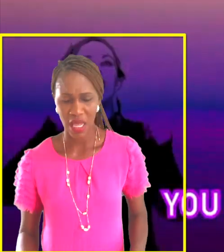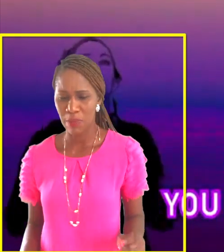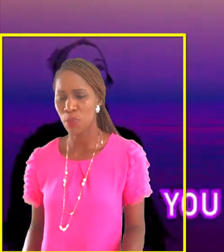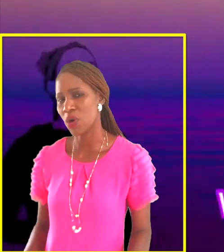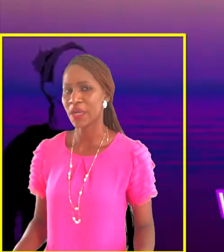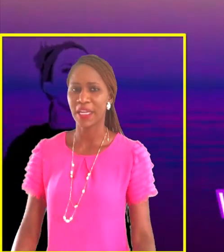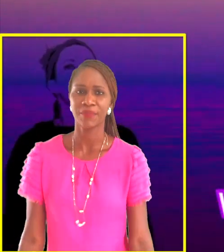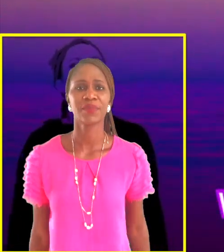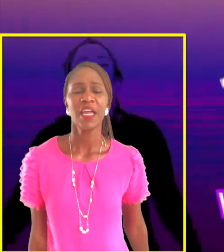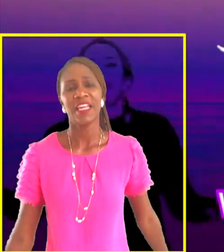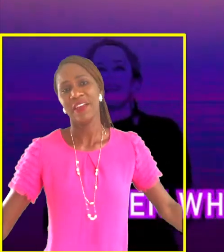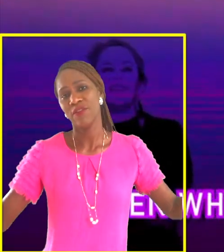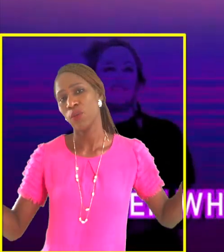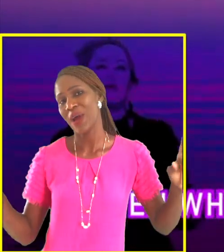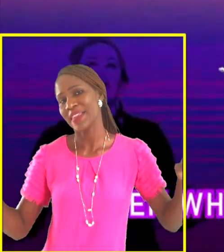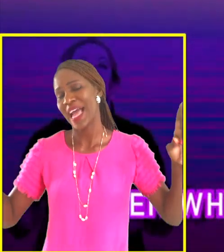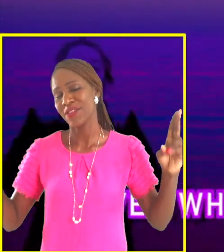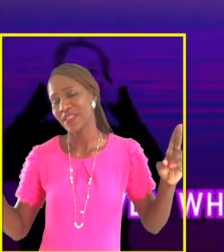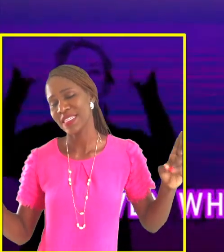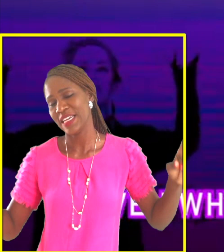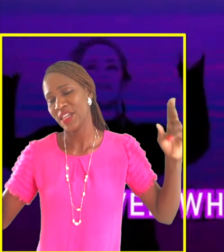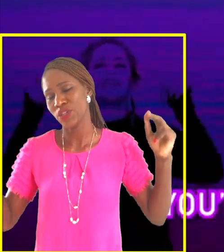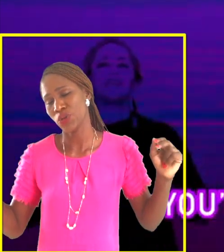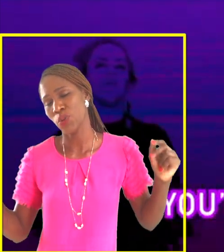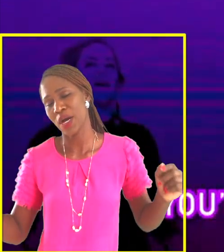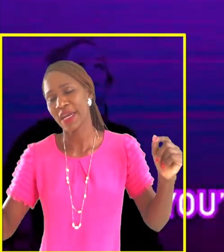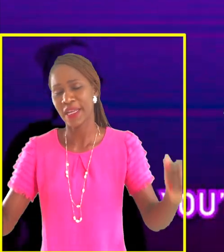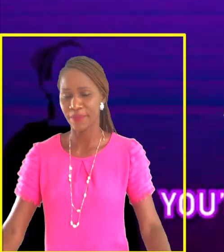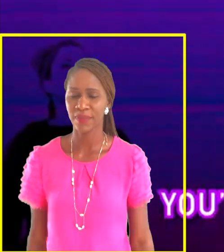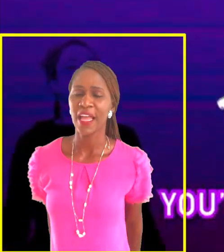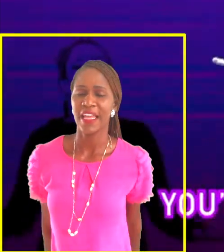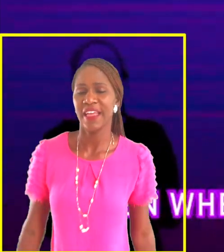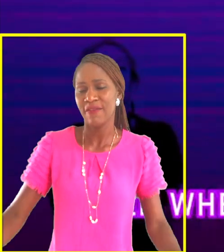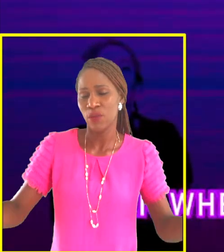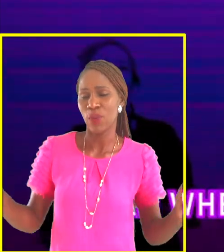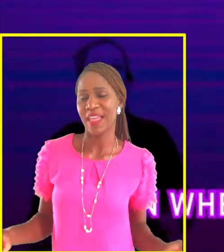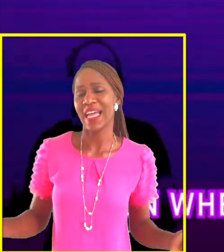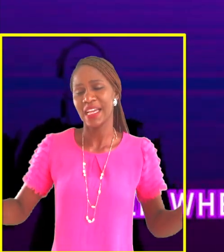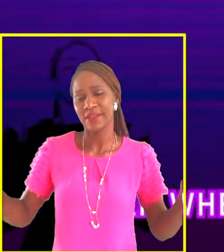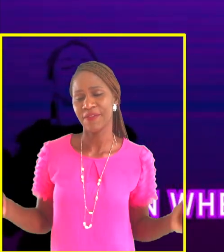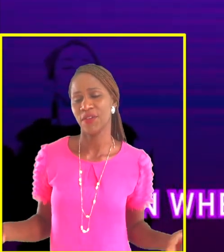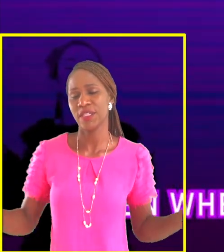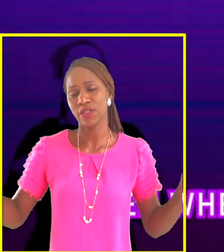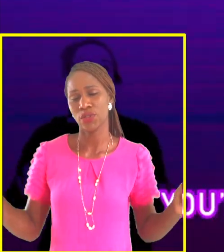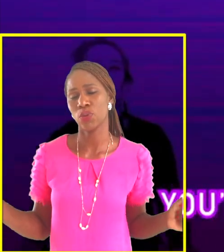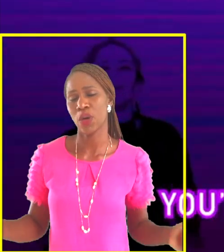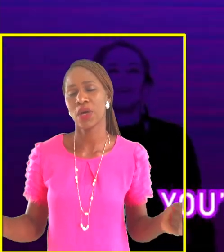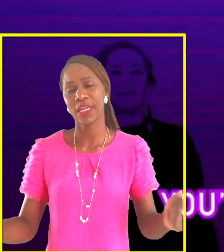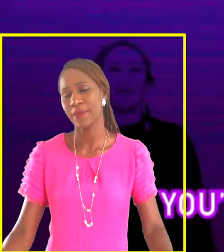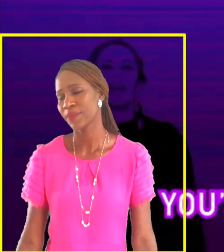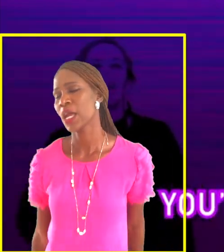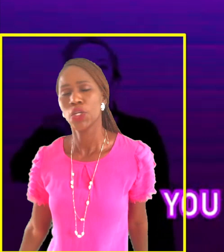never stop working. Come on. Even when I don't see it, you're working. Even when I don't feel it,